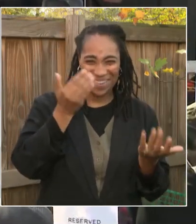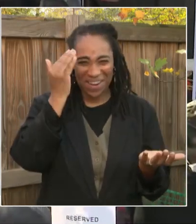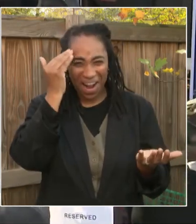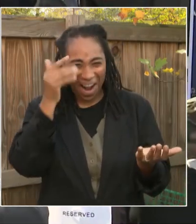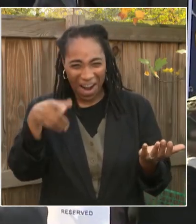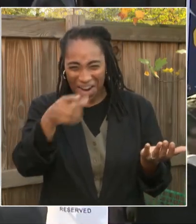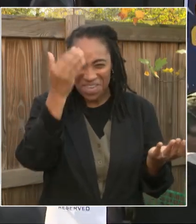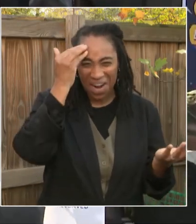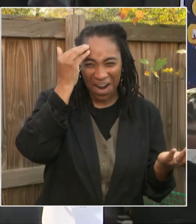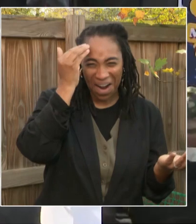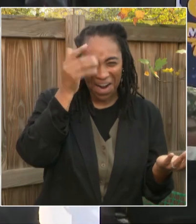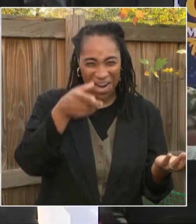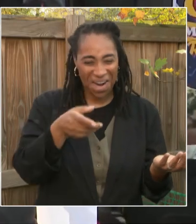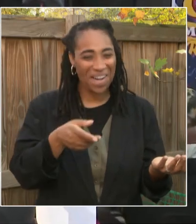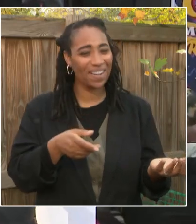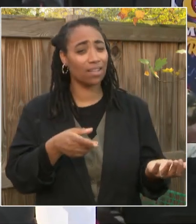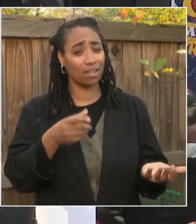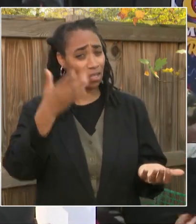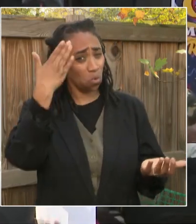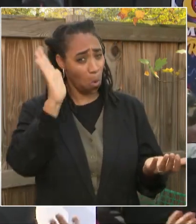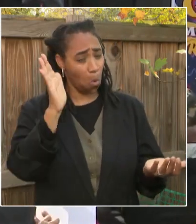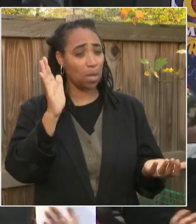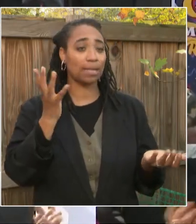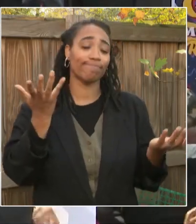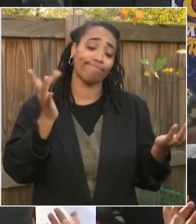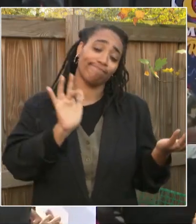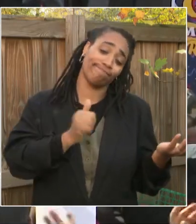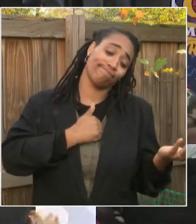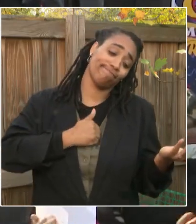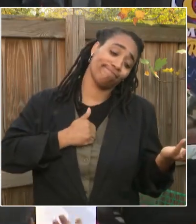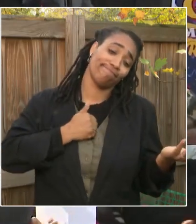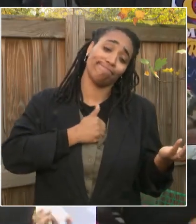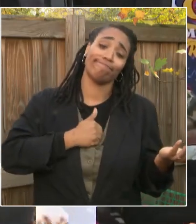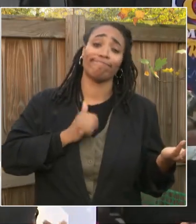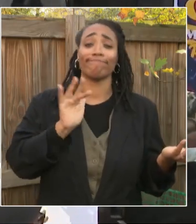don't, I feel sorry for you. Thank you all. Thank you, Ron. Thank you, Natalie.